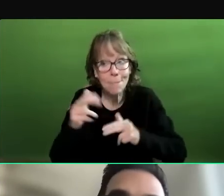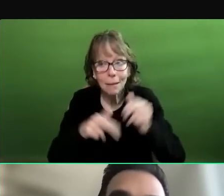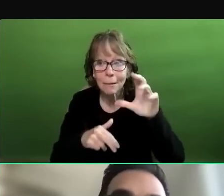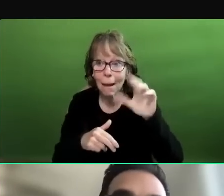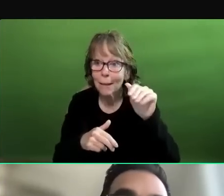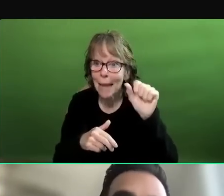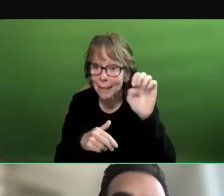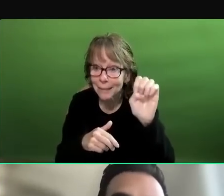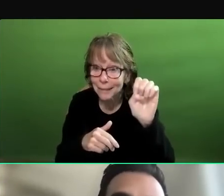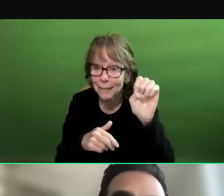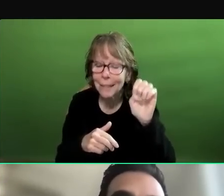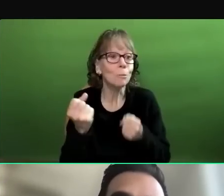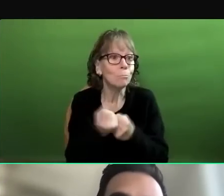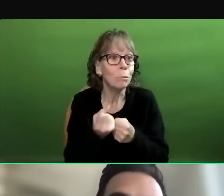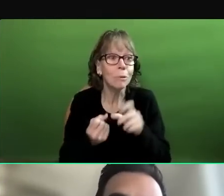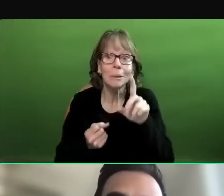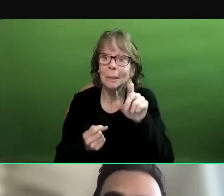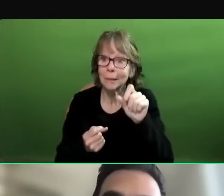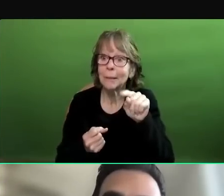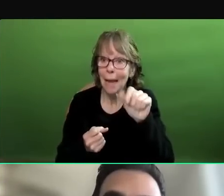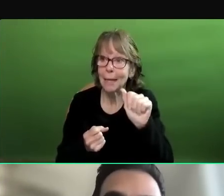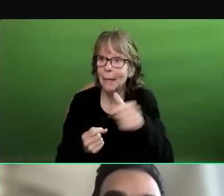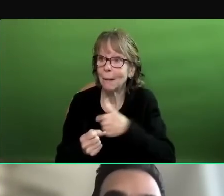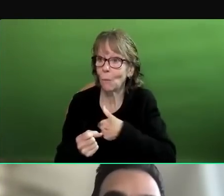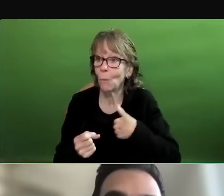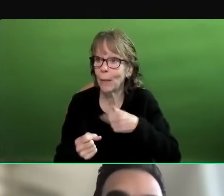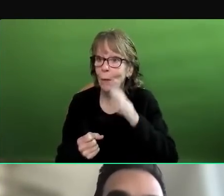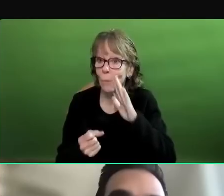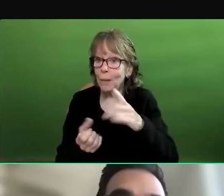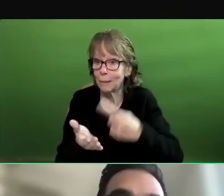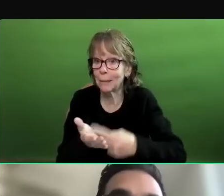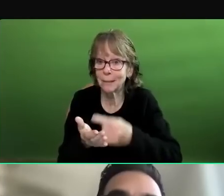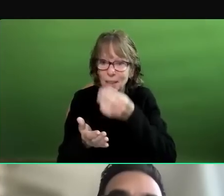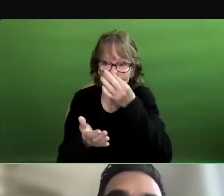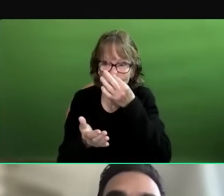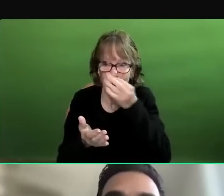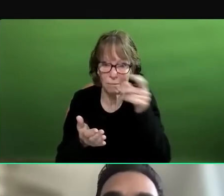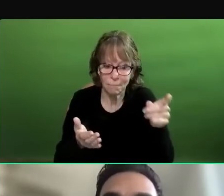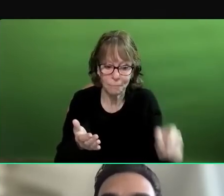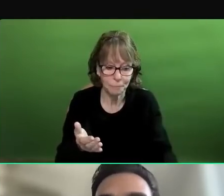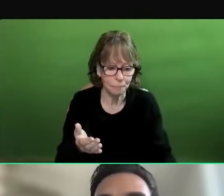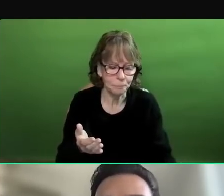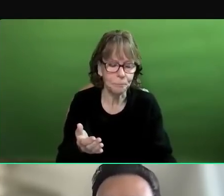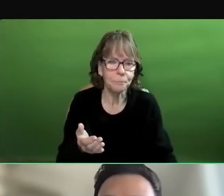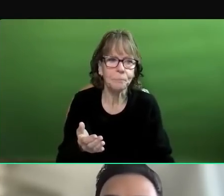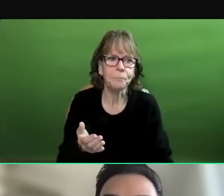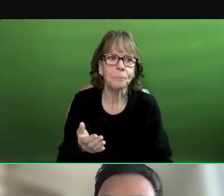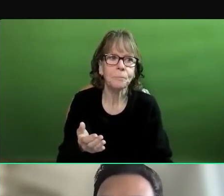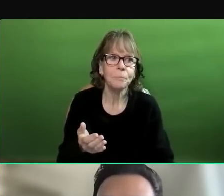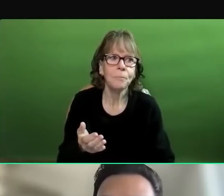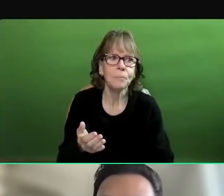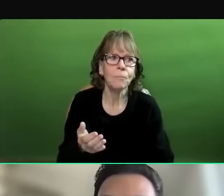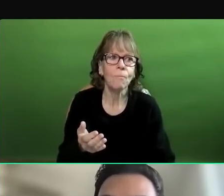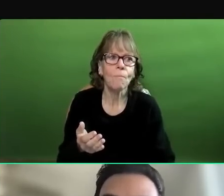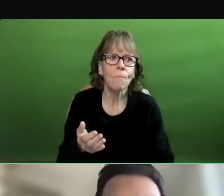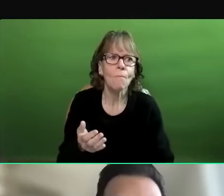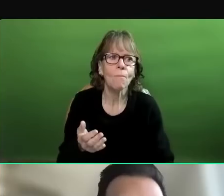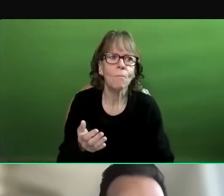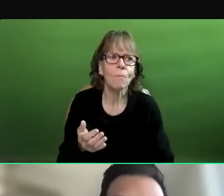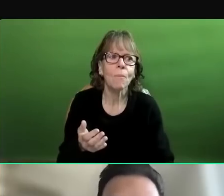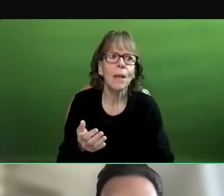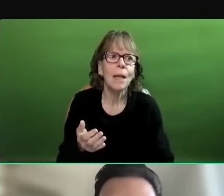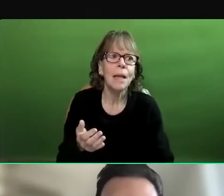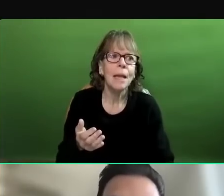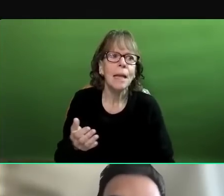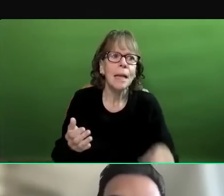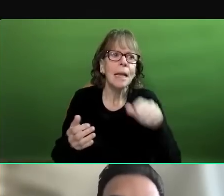literature, support some of the data that we're going to be discussing in the next several slides. So within the SGM and disability research